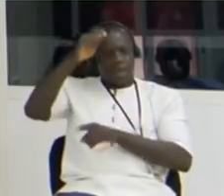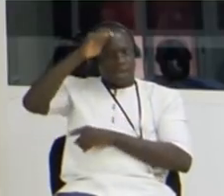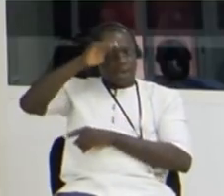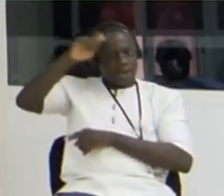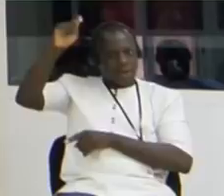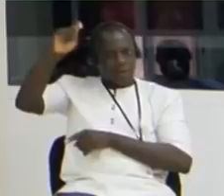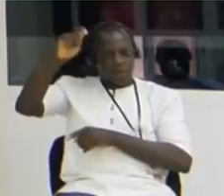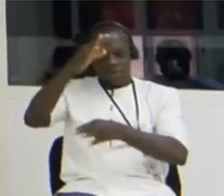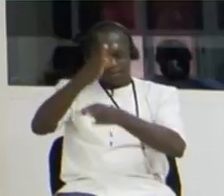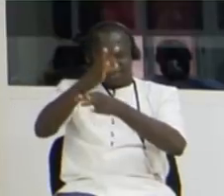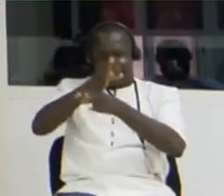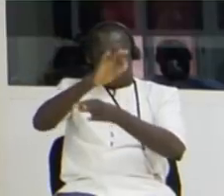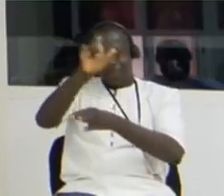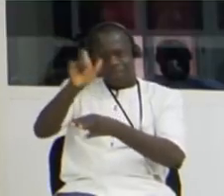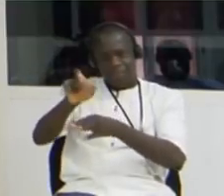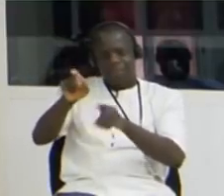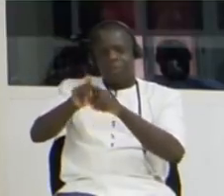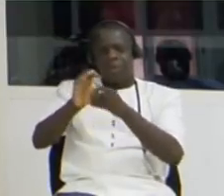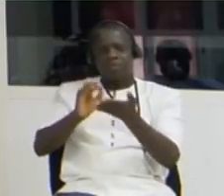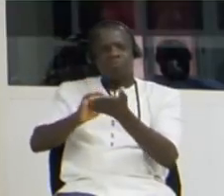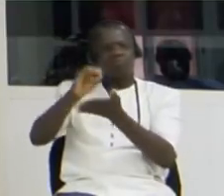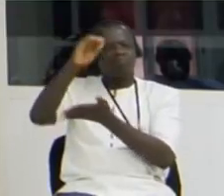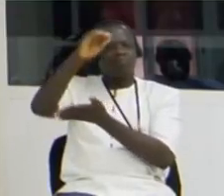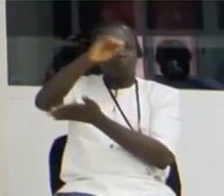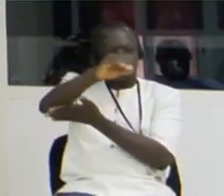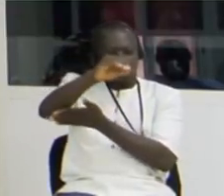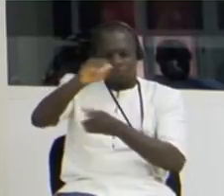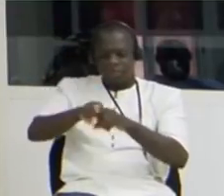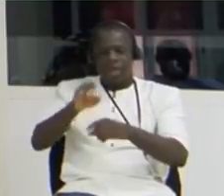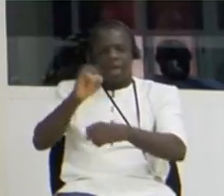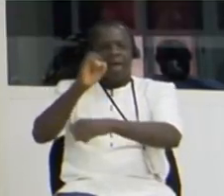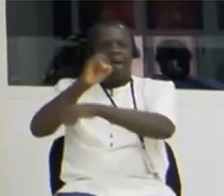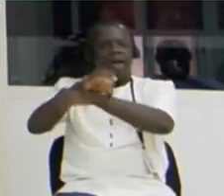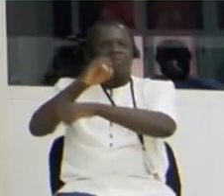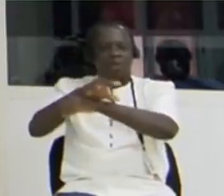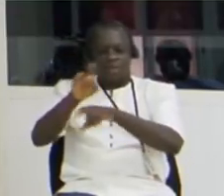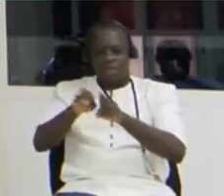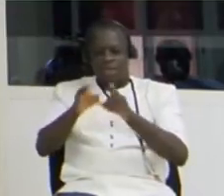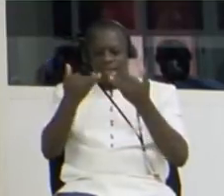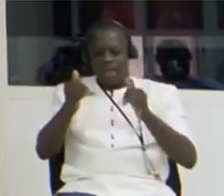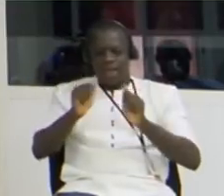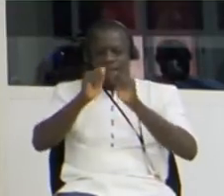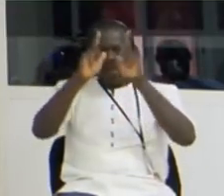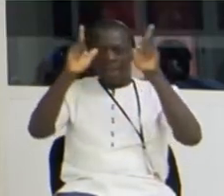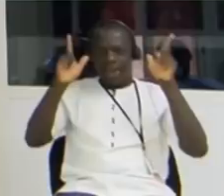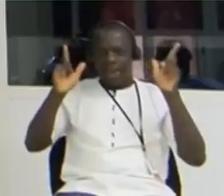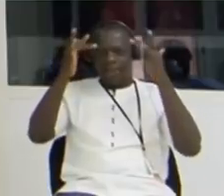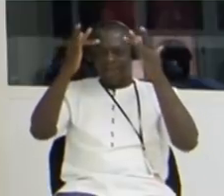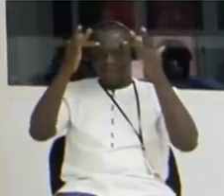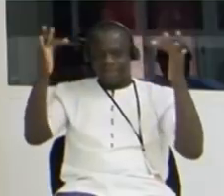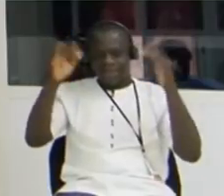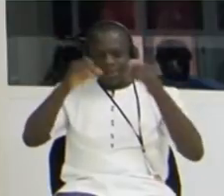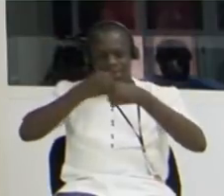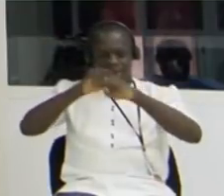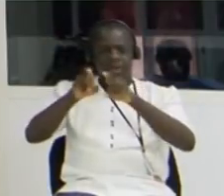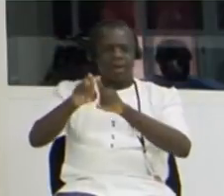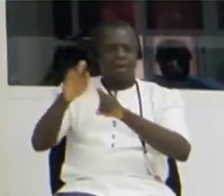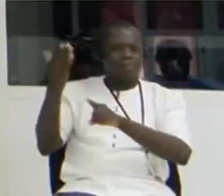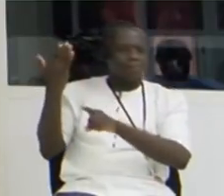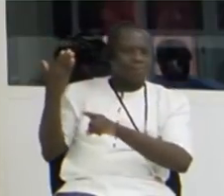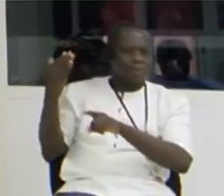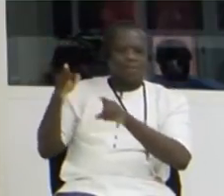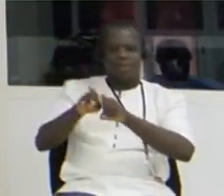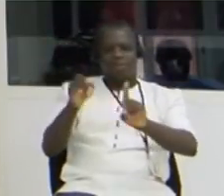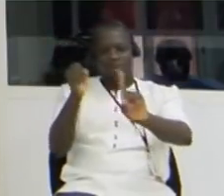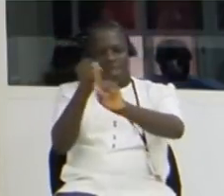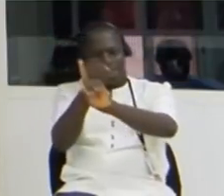guidance and counseling unit. At that time, right now it's the life skills unit, but before it was the guidance and counseling unit. And from